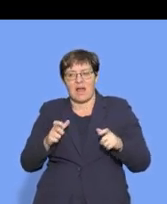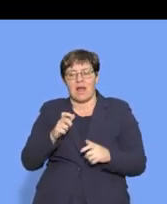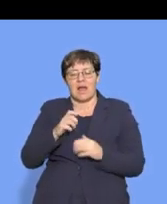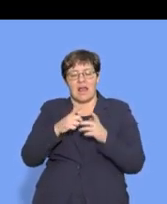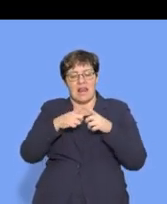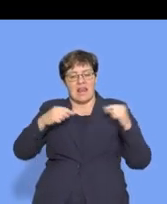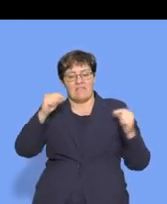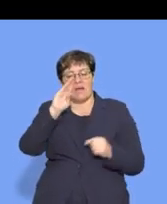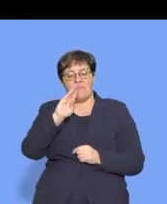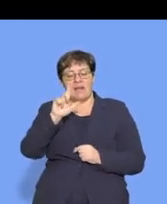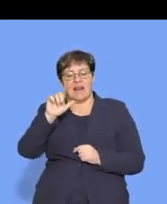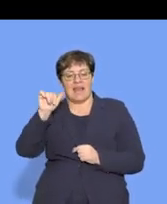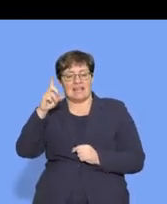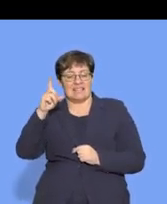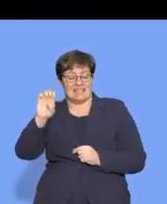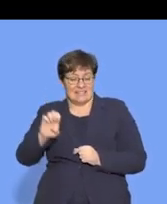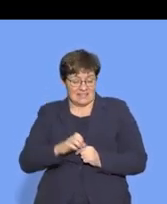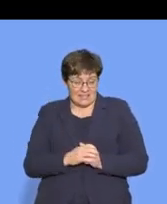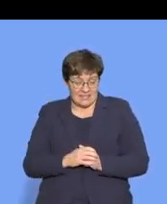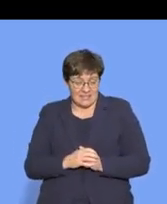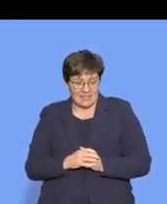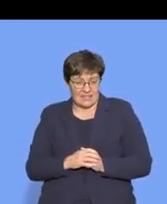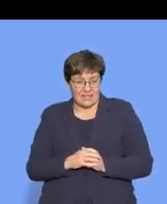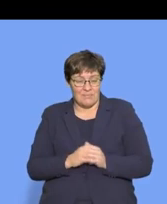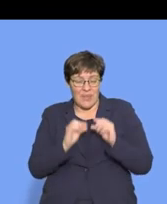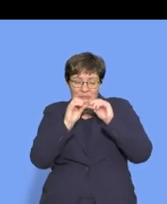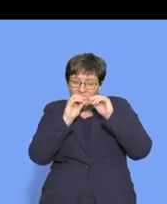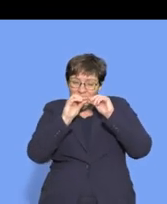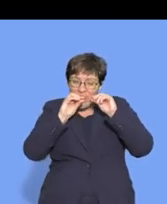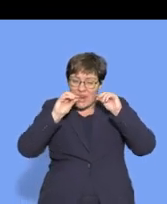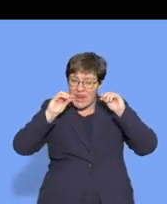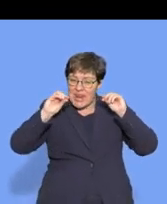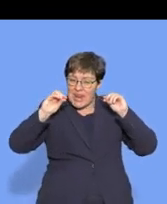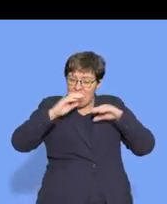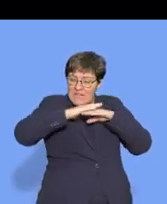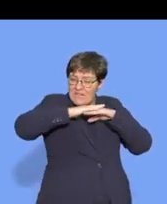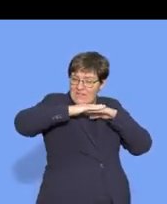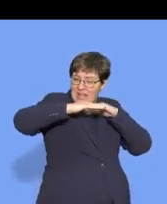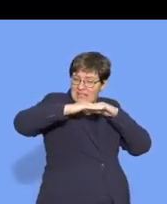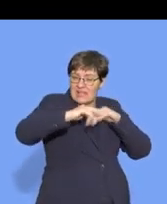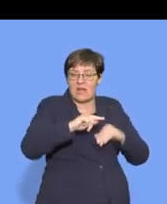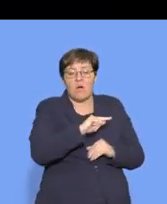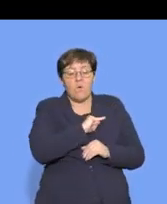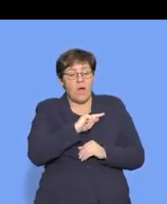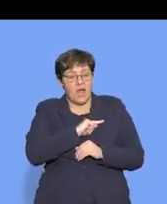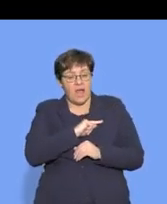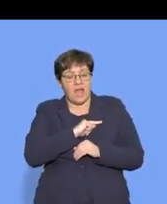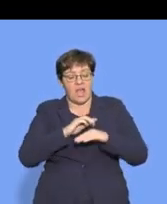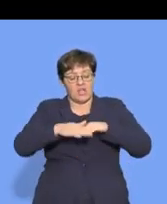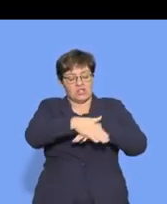blade. And that leaf blade is flat and thin, and the reason is it has a